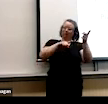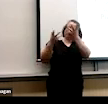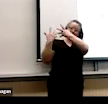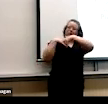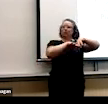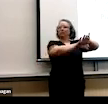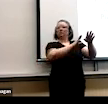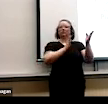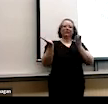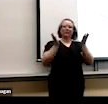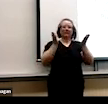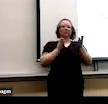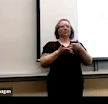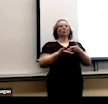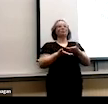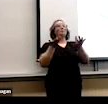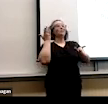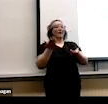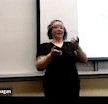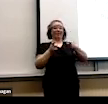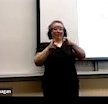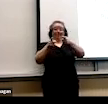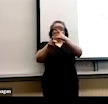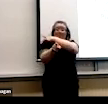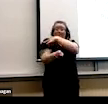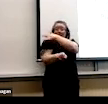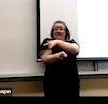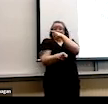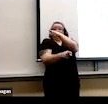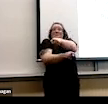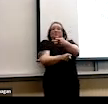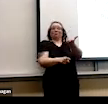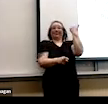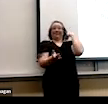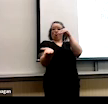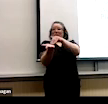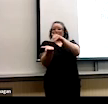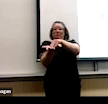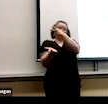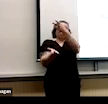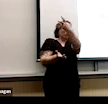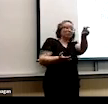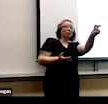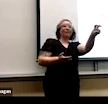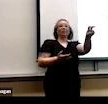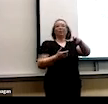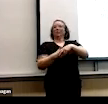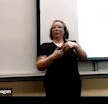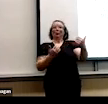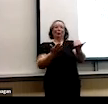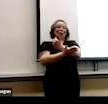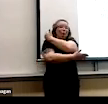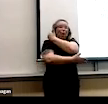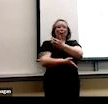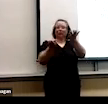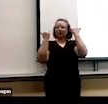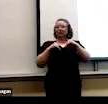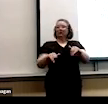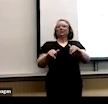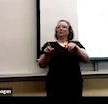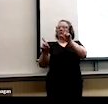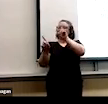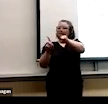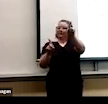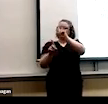of these different people. And especially if they had, you know, 7 specialists involved on the pediatric side and which specialists are going to be involved on the adult side.